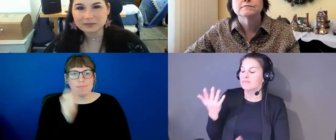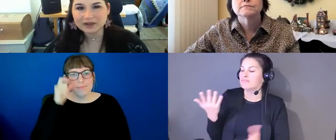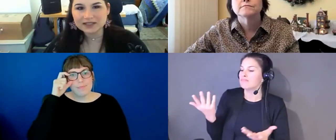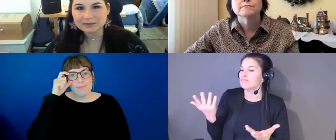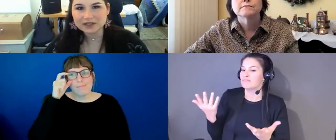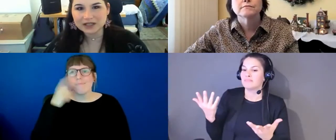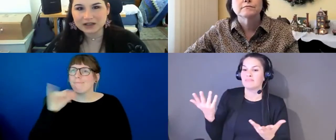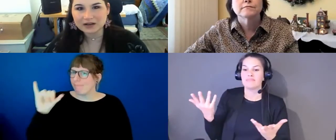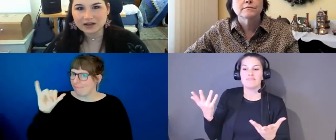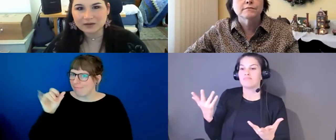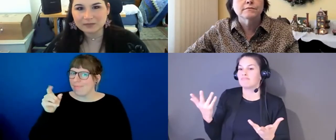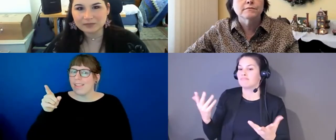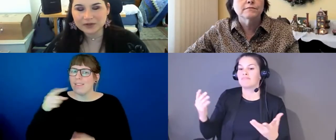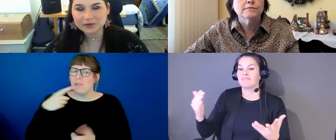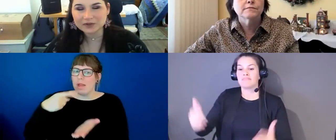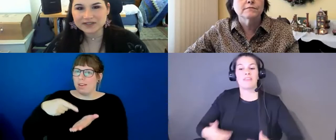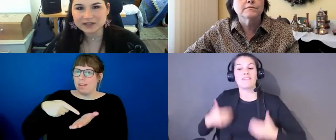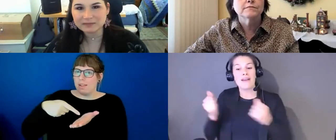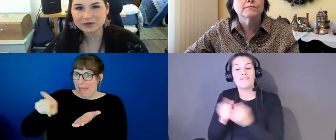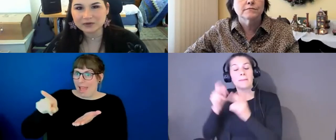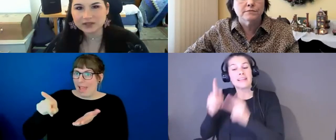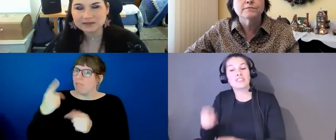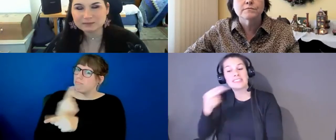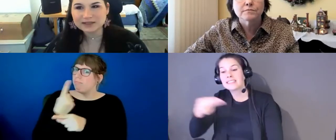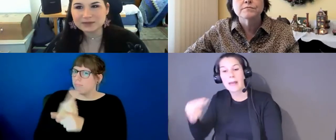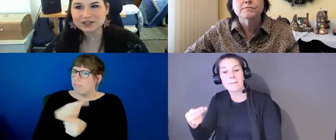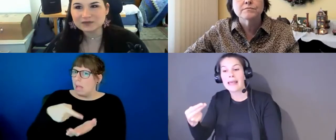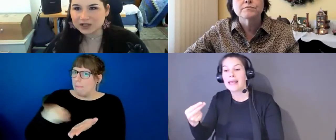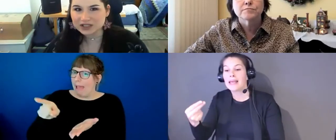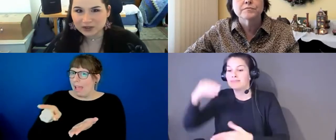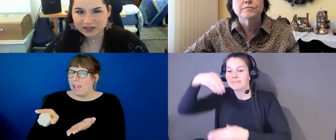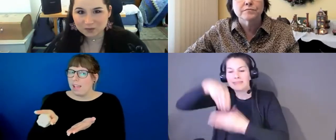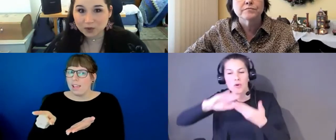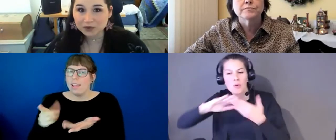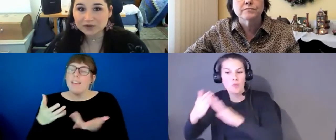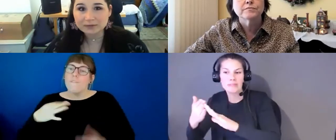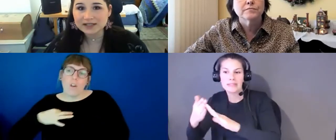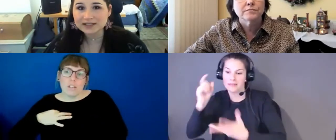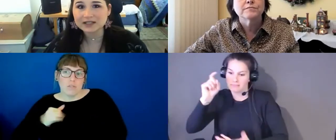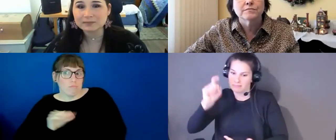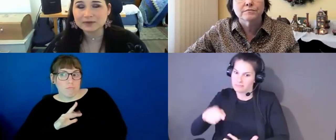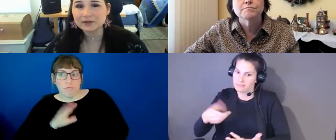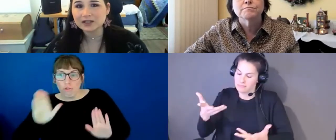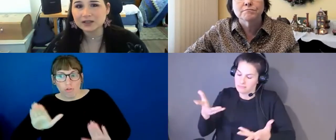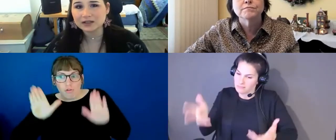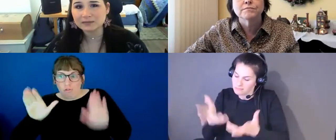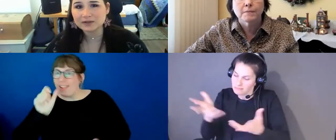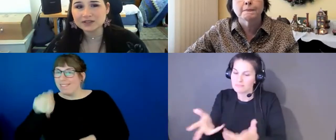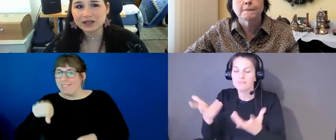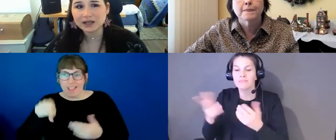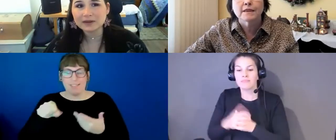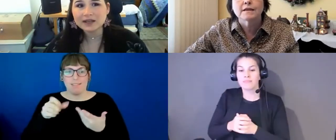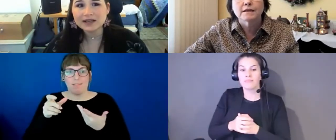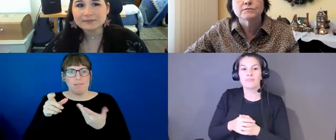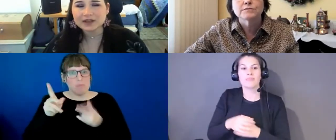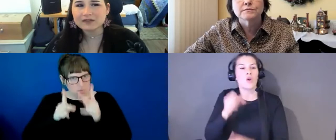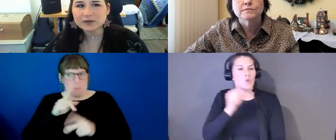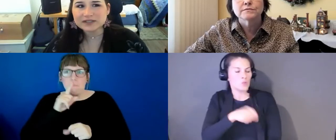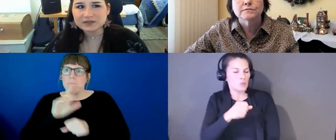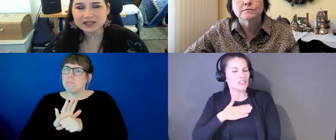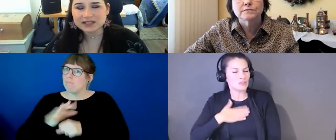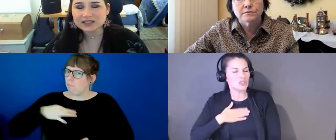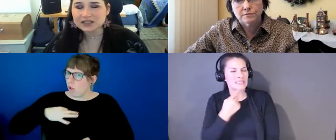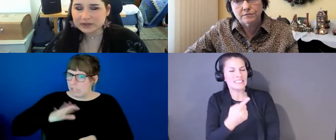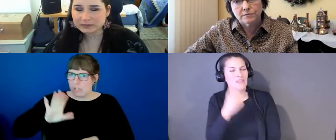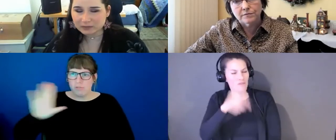being able to pay somebody, a decent amount is, as much as volunteering is wonderful and amazing and people can commit their time. I've